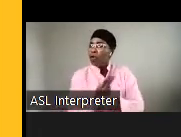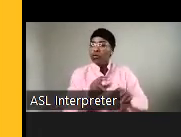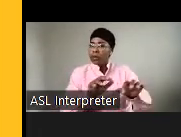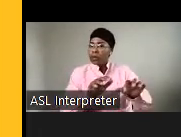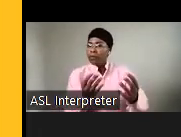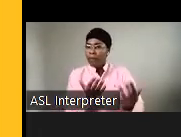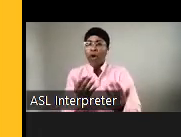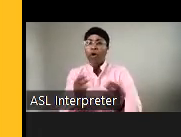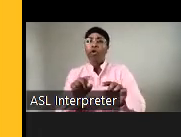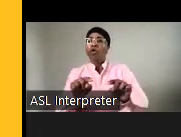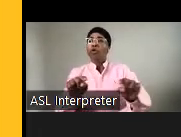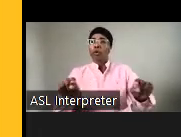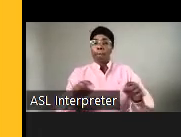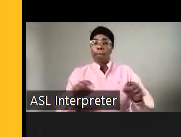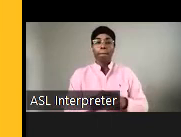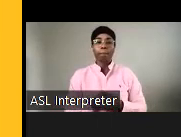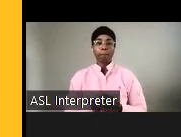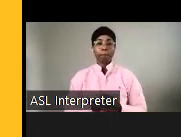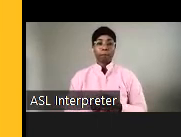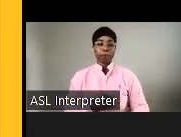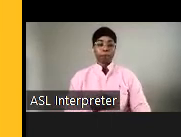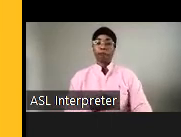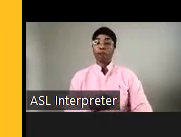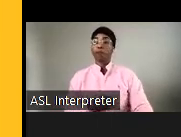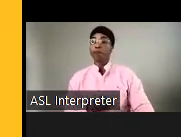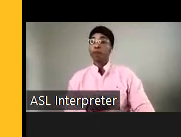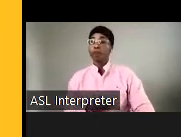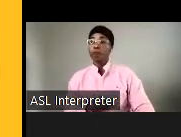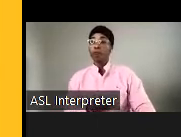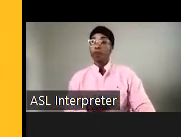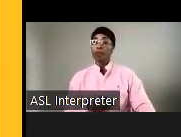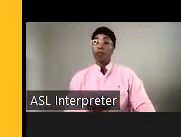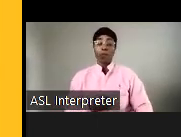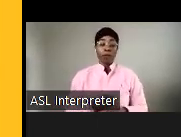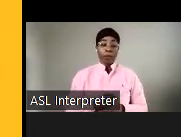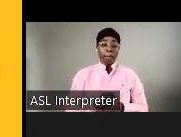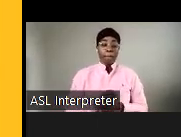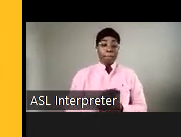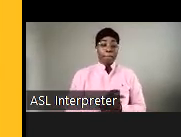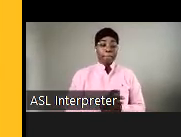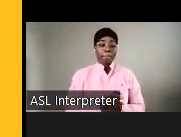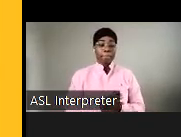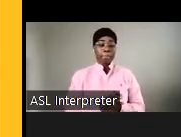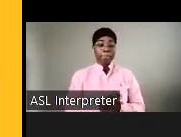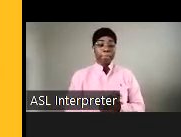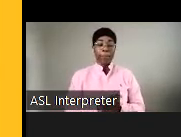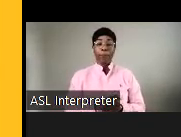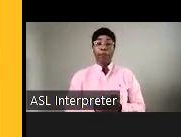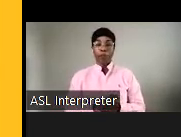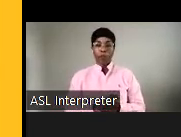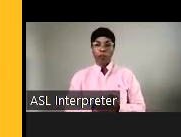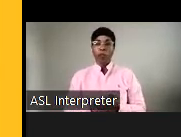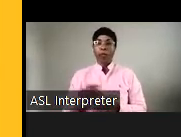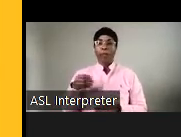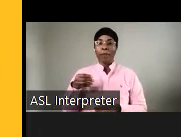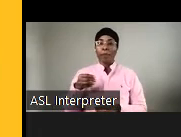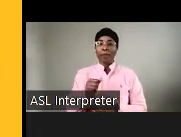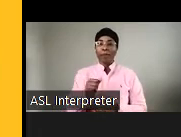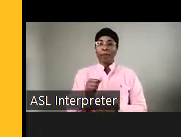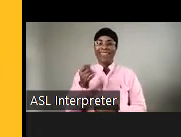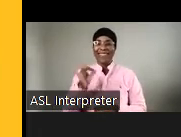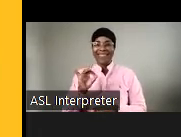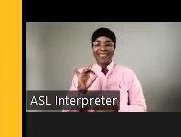did over the 3 years that we were working here, we put over 18,000 trap